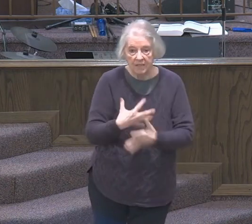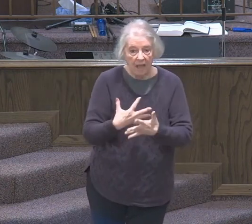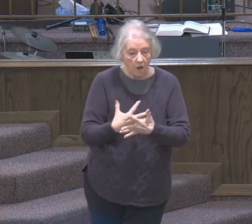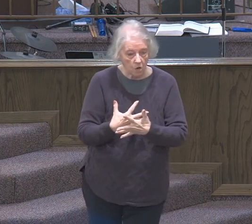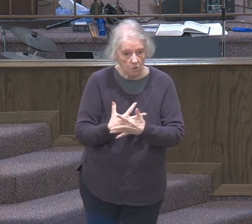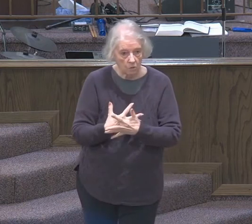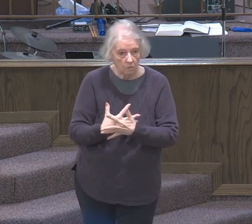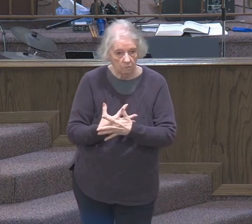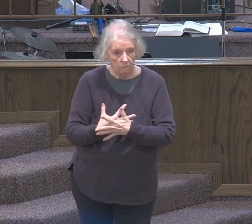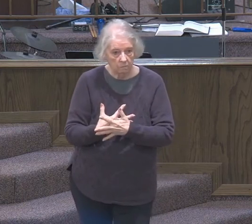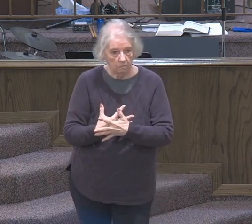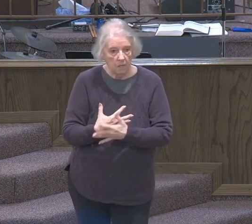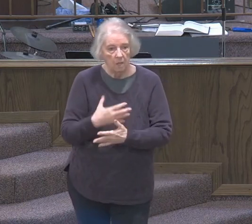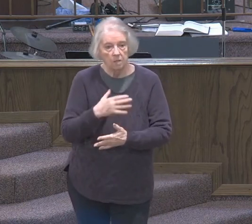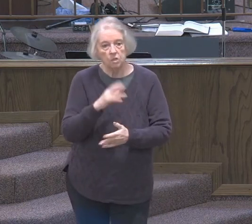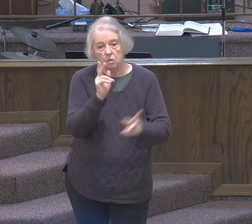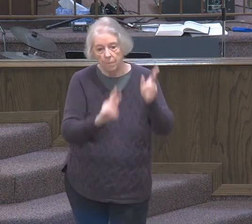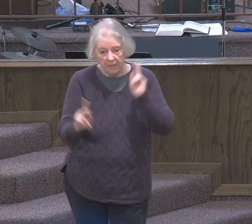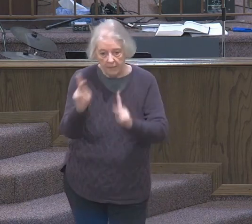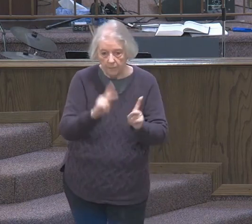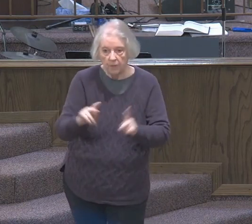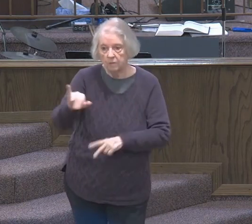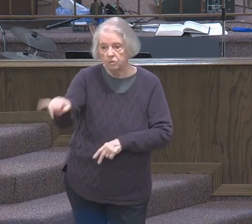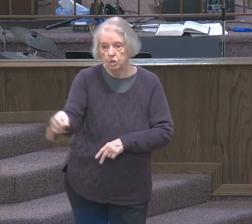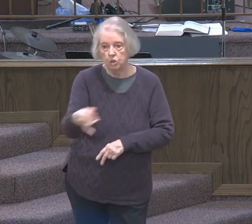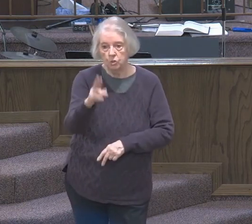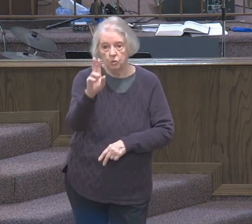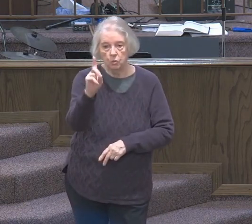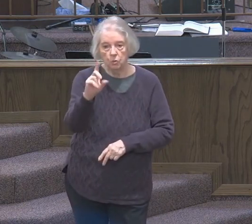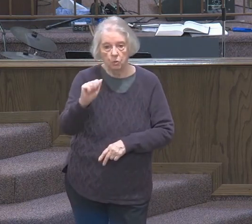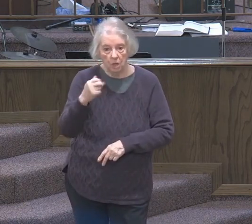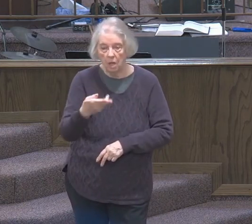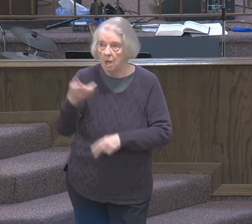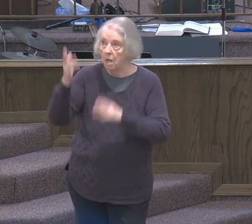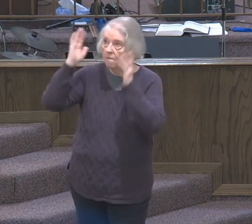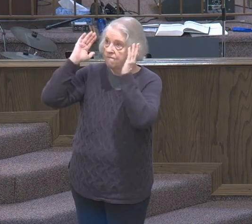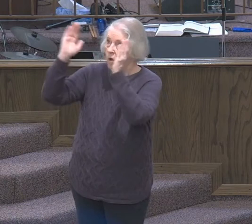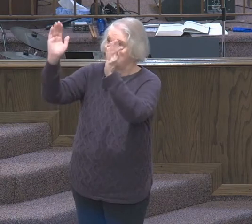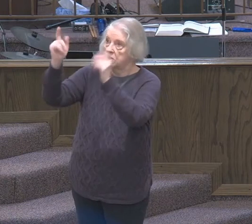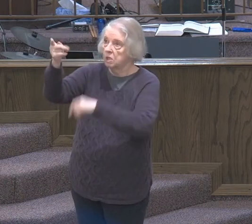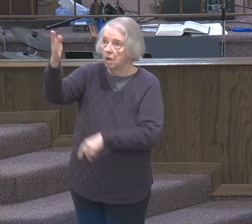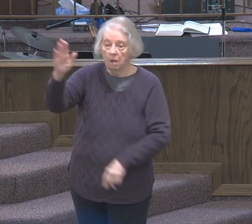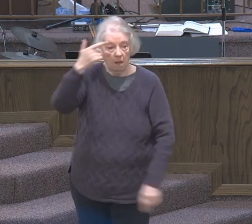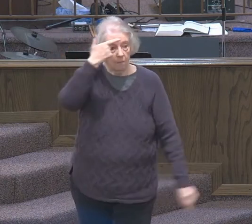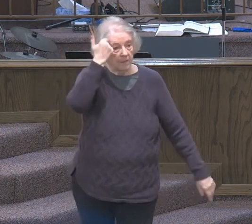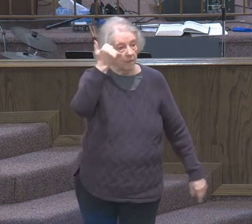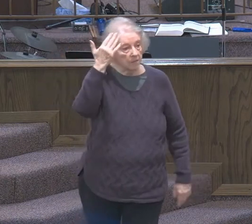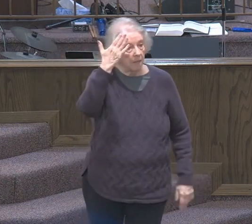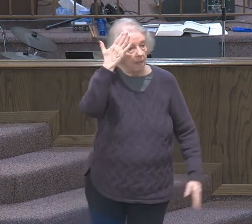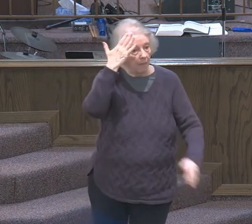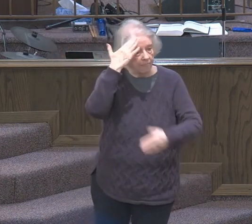and the Ammonites, the nations that were gathering together against the nation of Judah, were